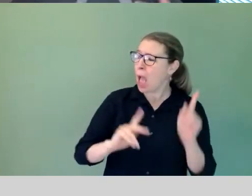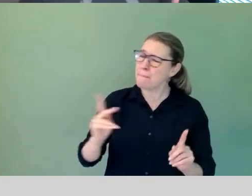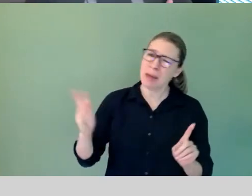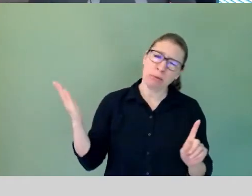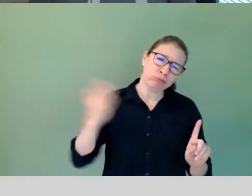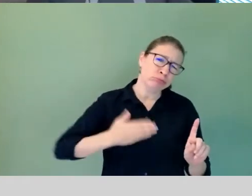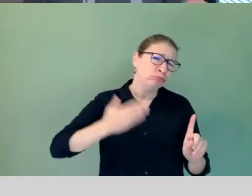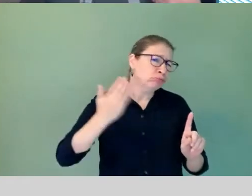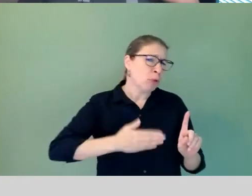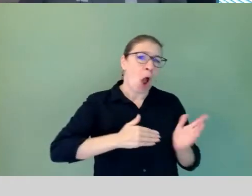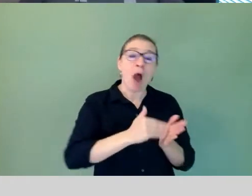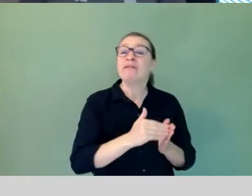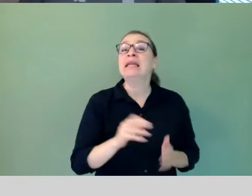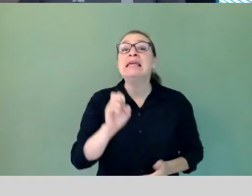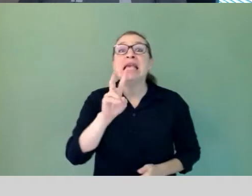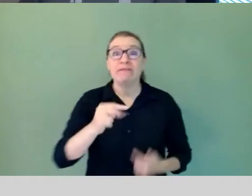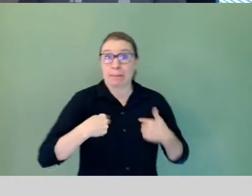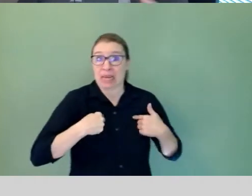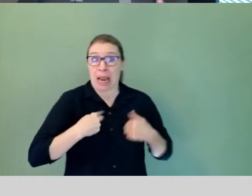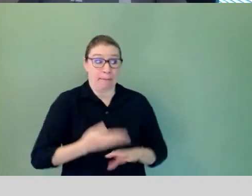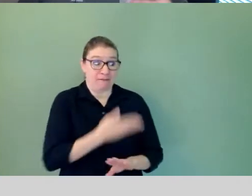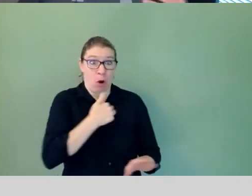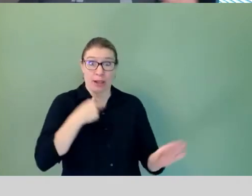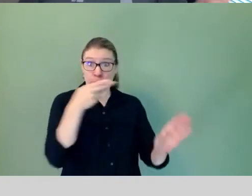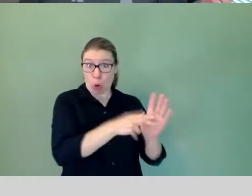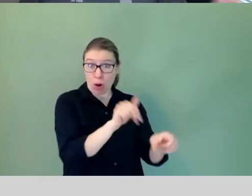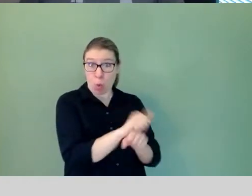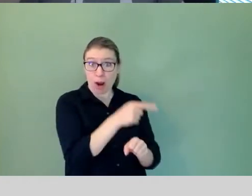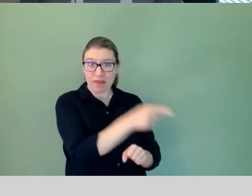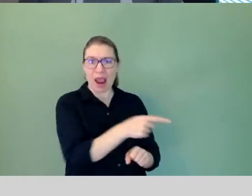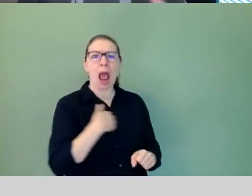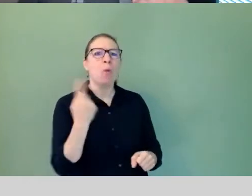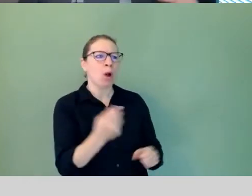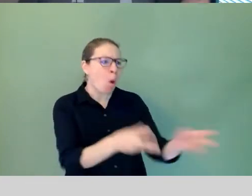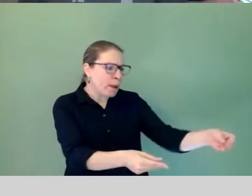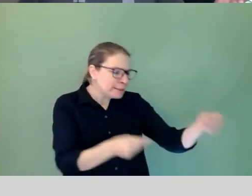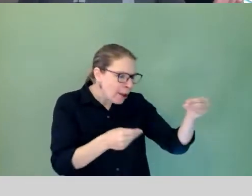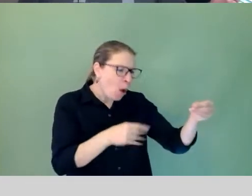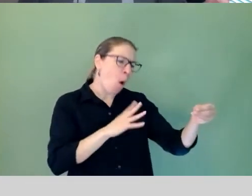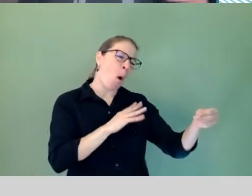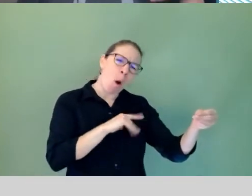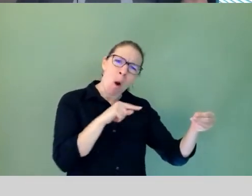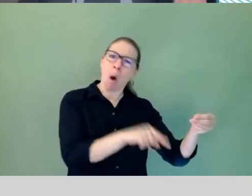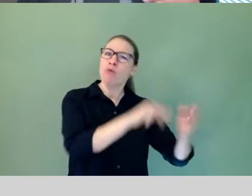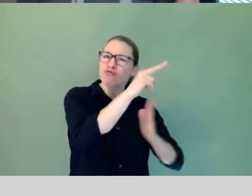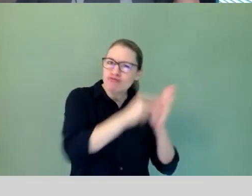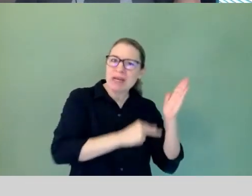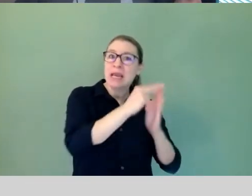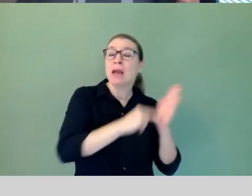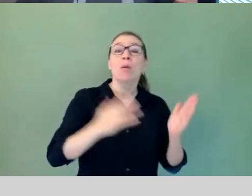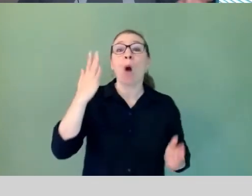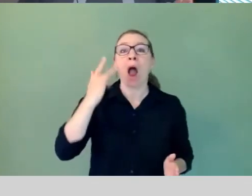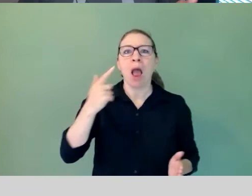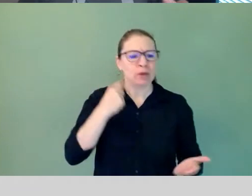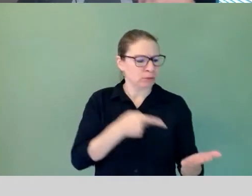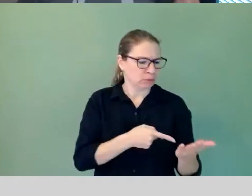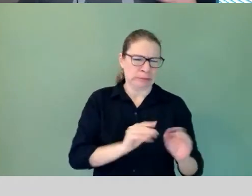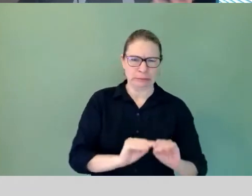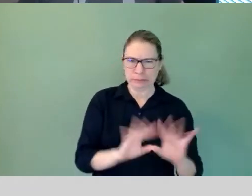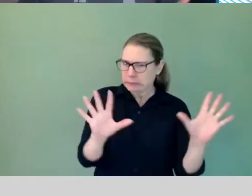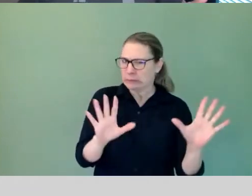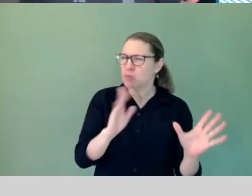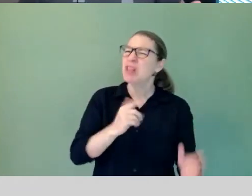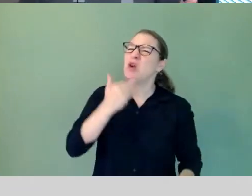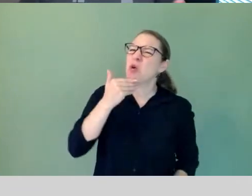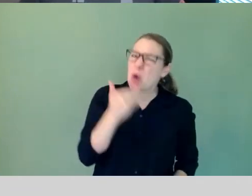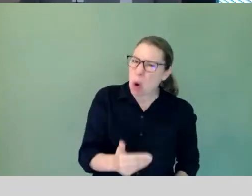back to DigitalOcean time and time again to talk about tutorials to read these tutorials because they're just that good and they've